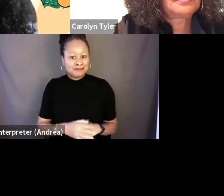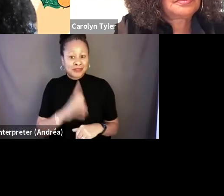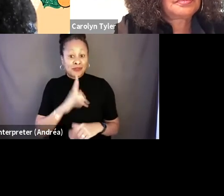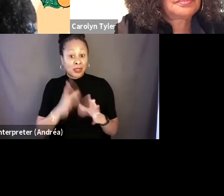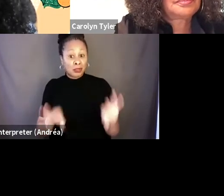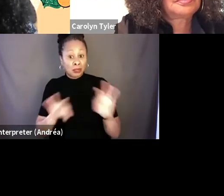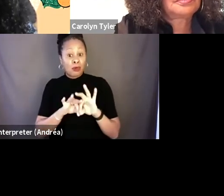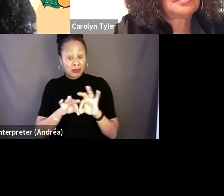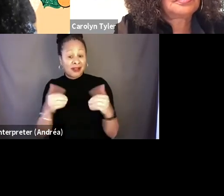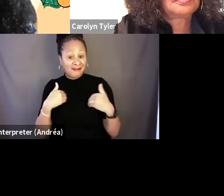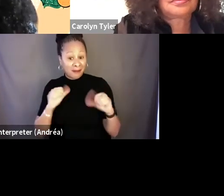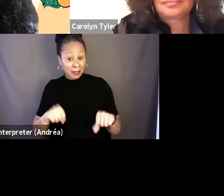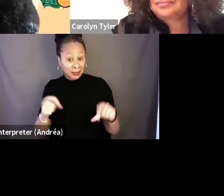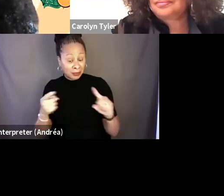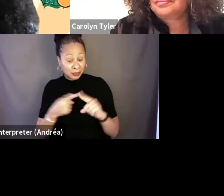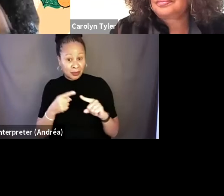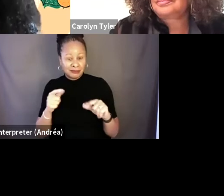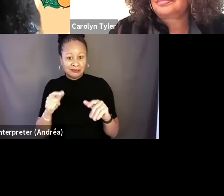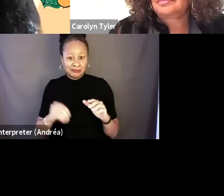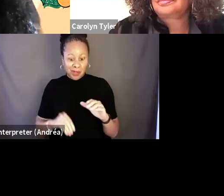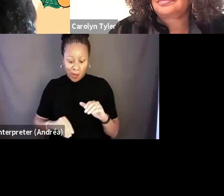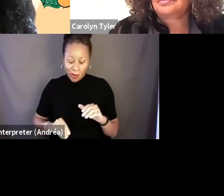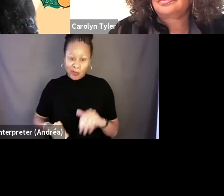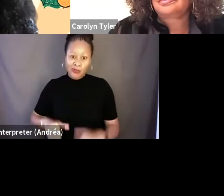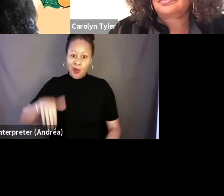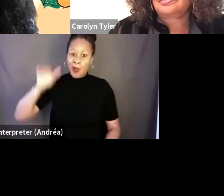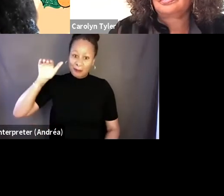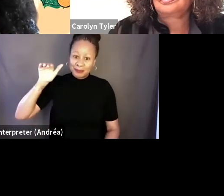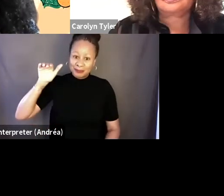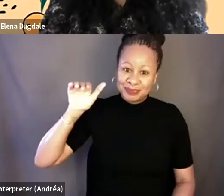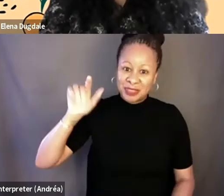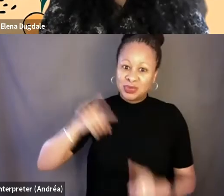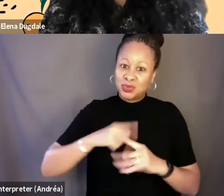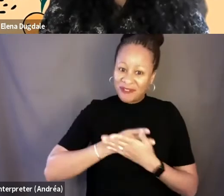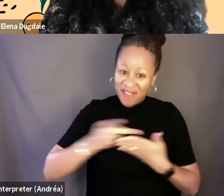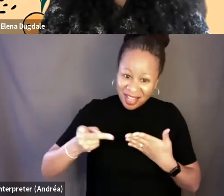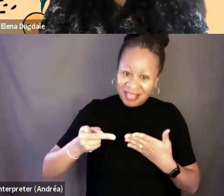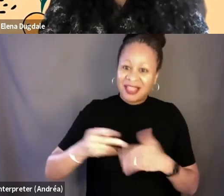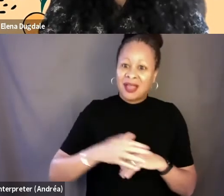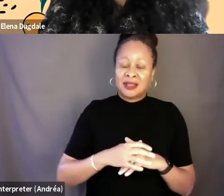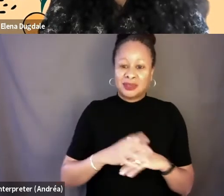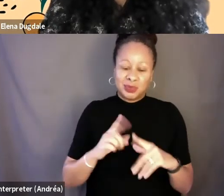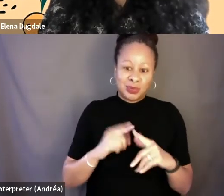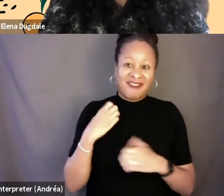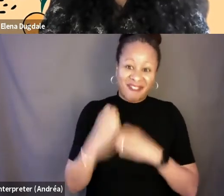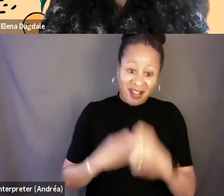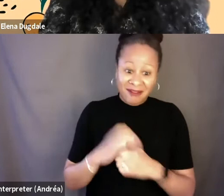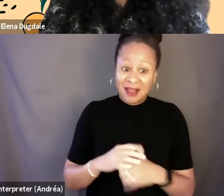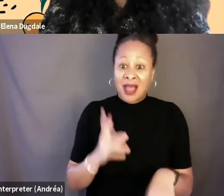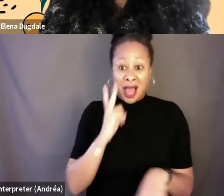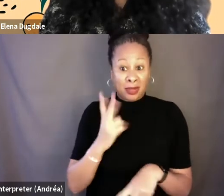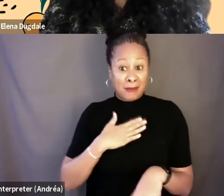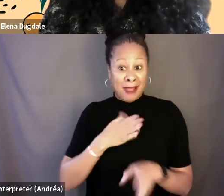of being able to grow up at these institutions, to fail. I look at my own career